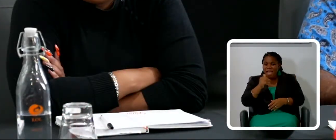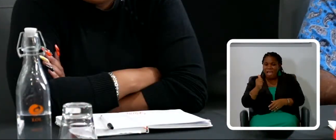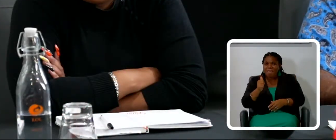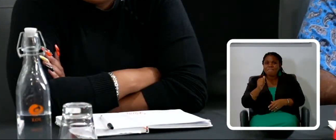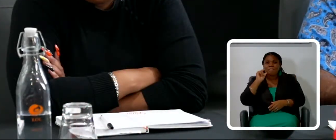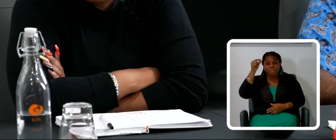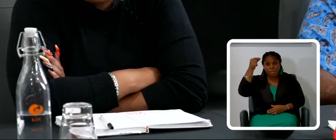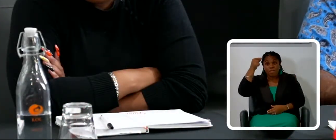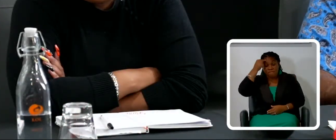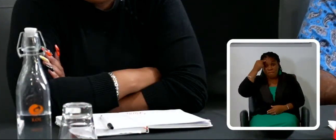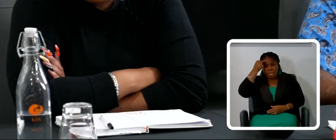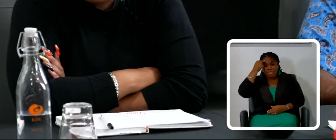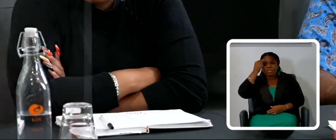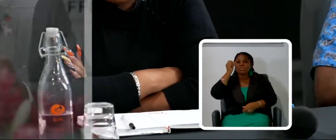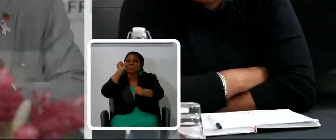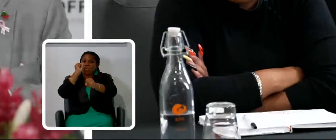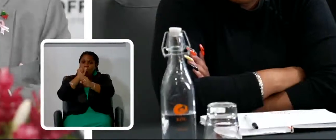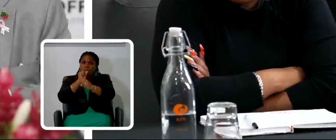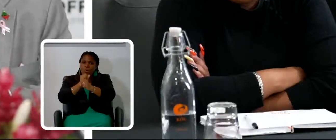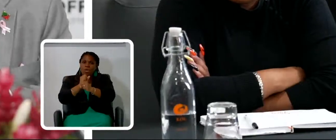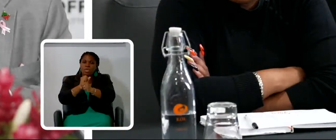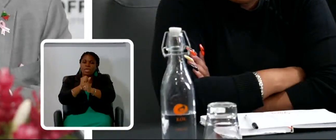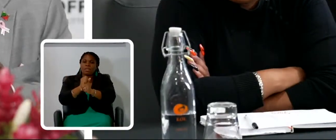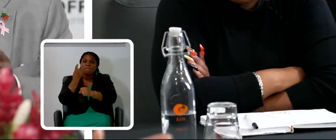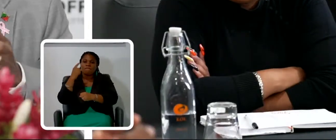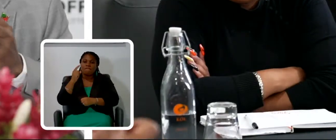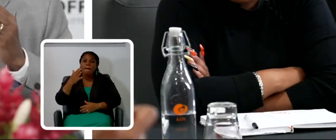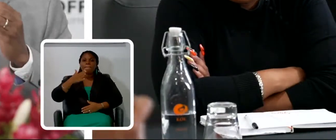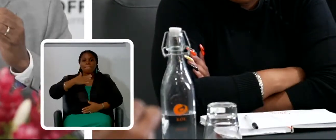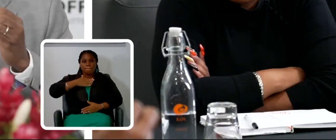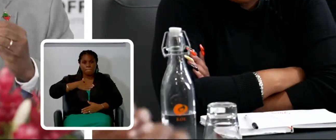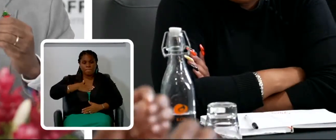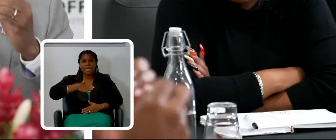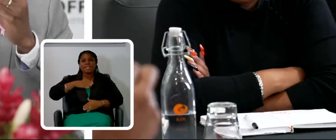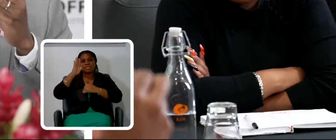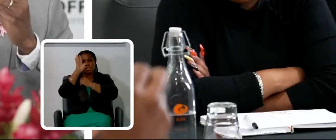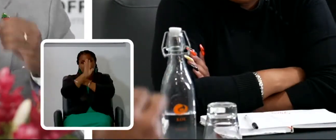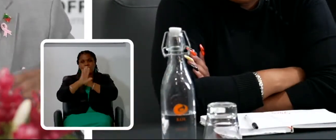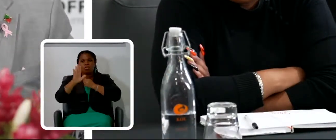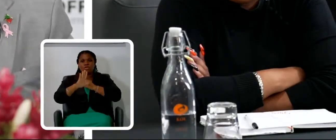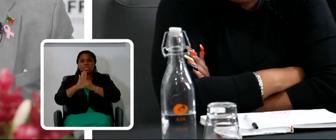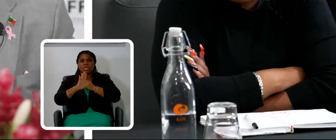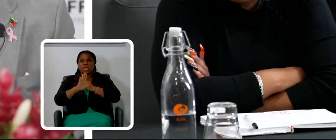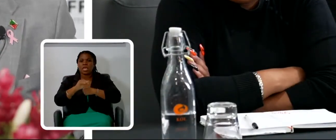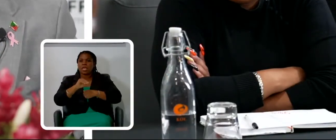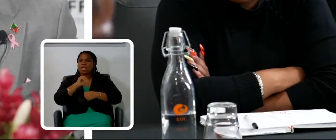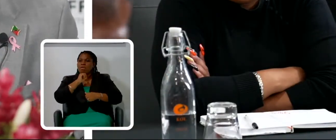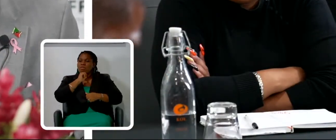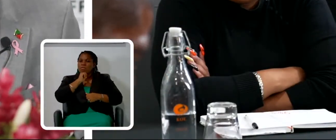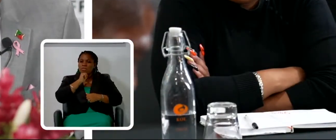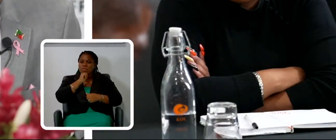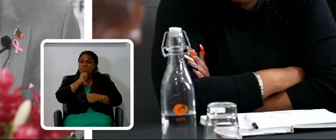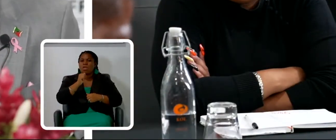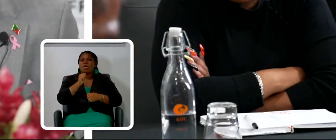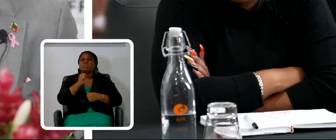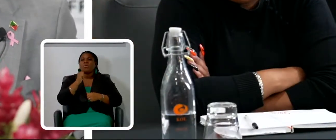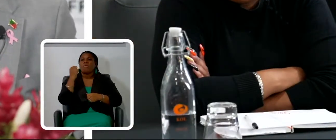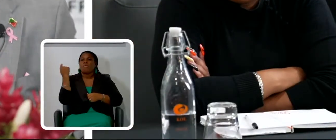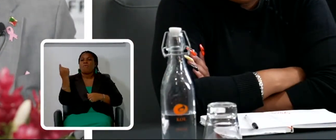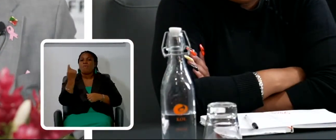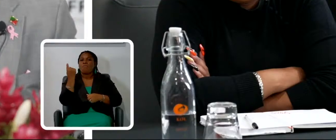for my security. And that is where we want the shift in the understanding of the